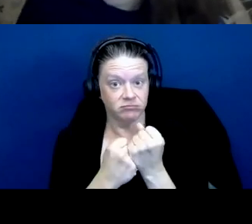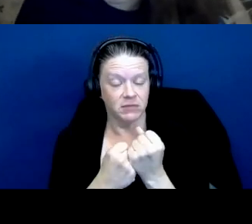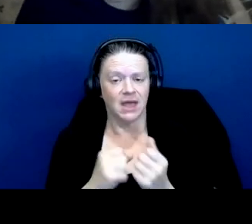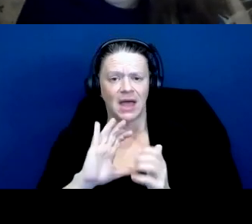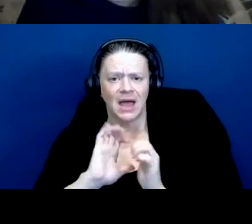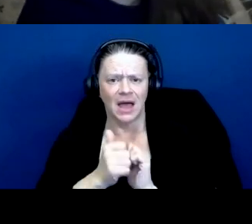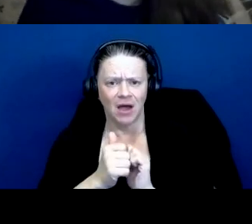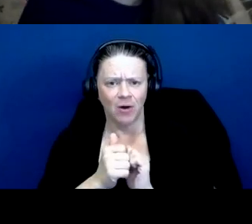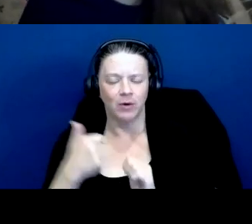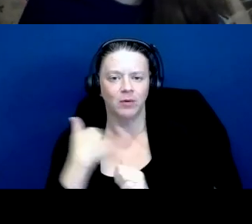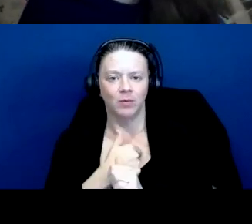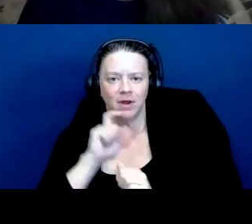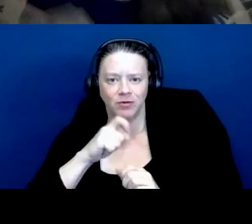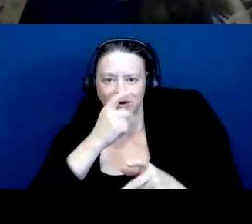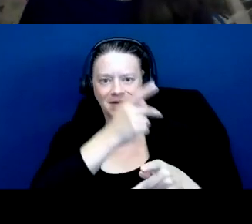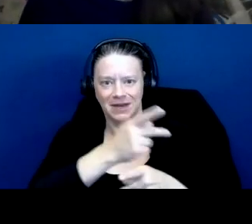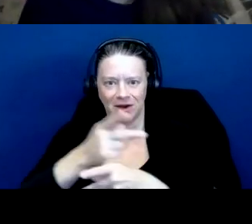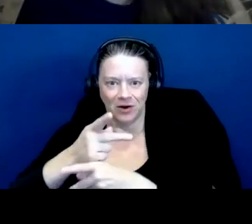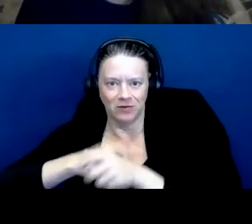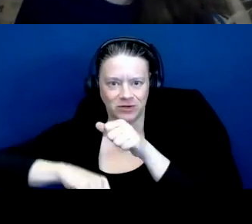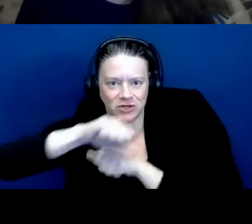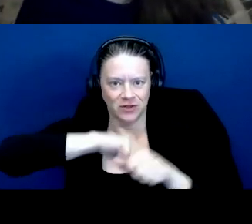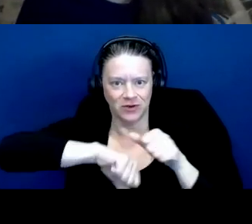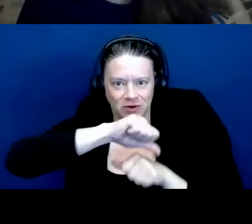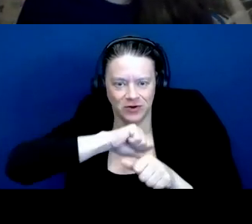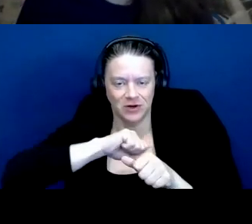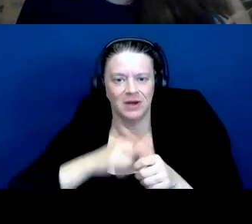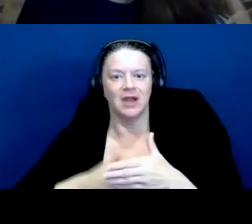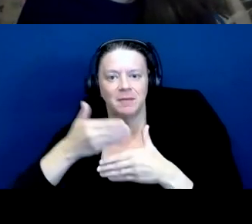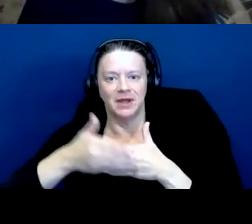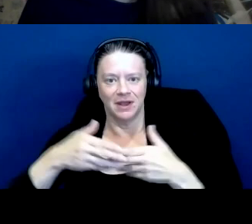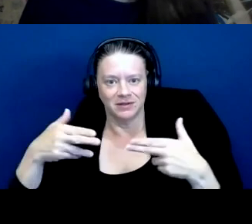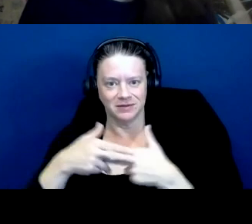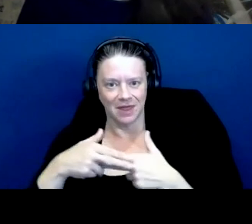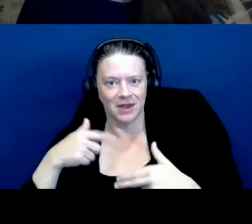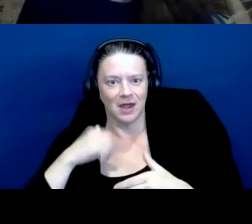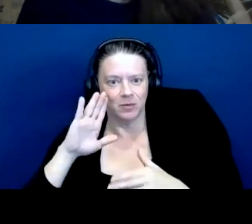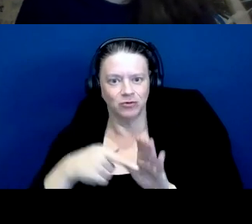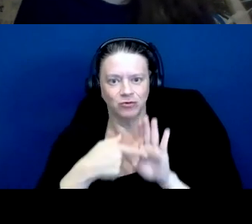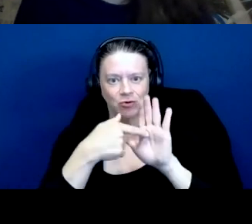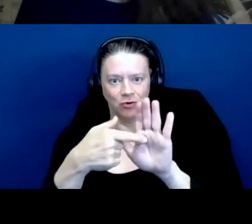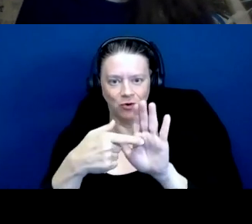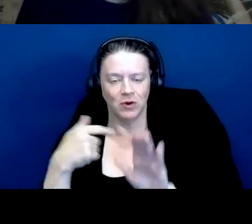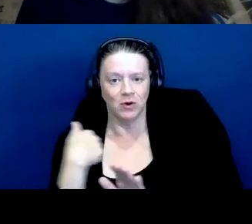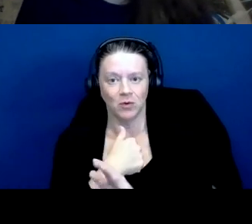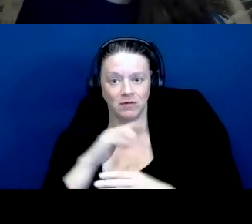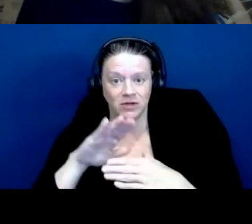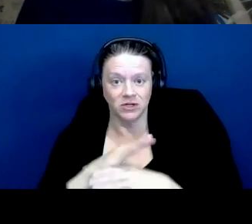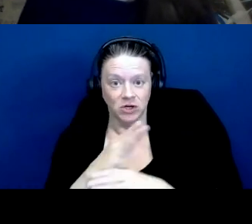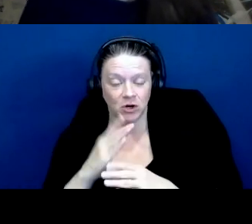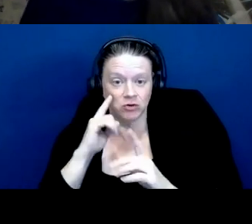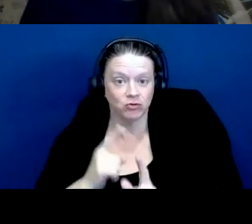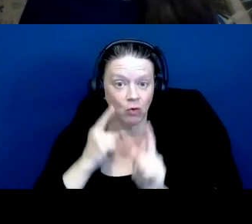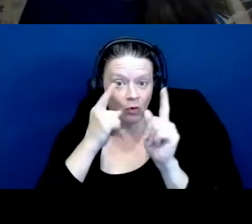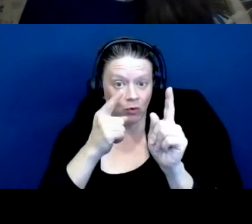each other. And so, as I will show you in my next slide, I think that we have shared goals